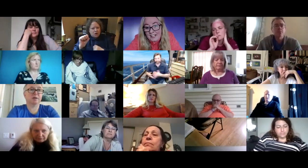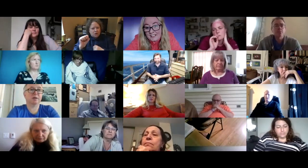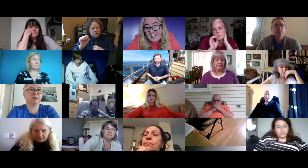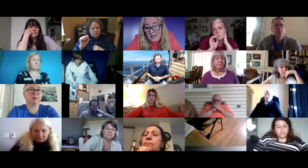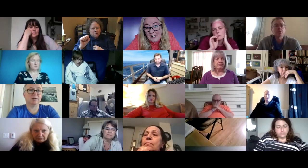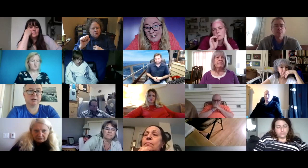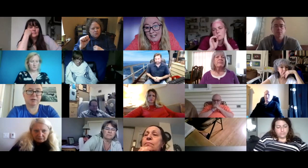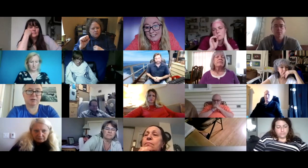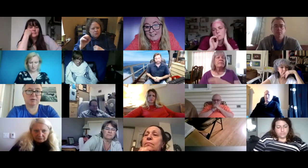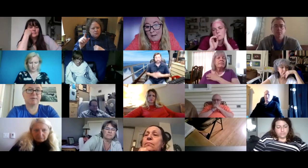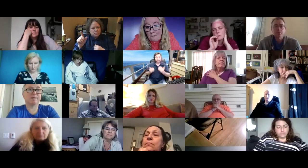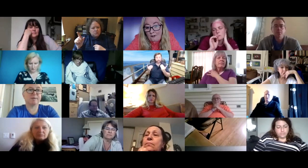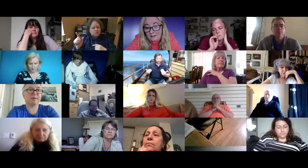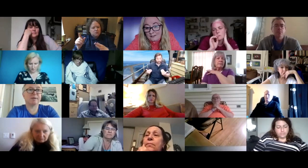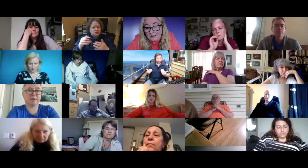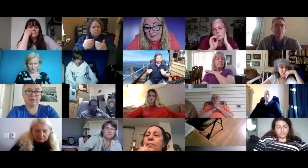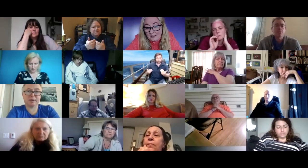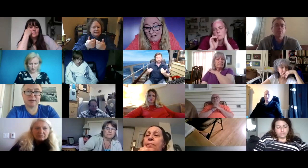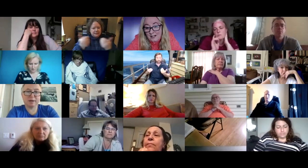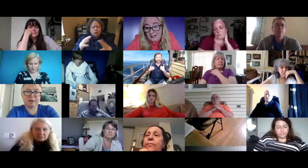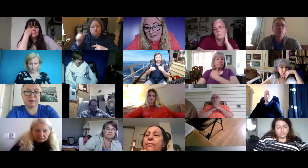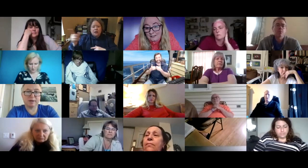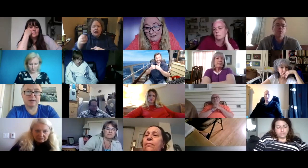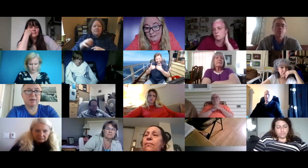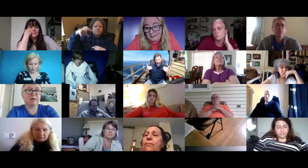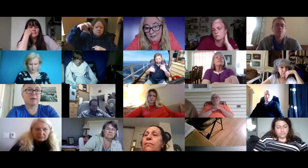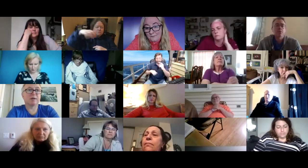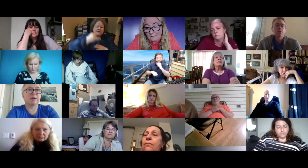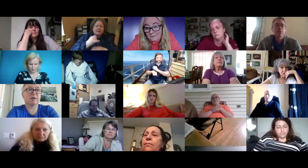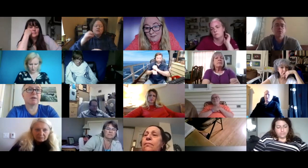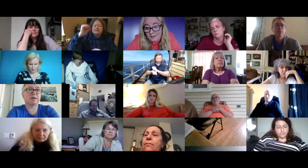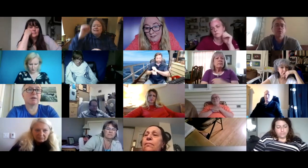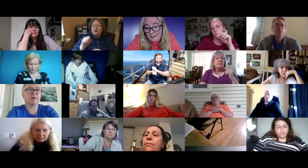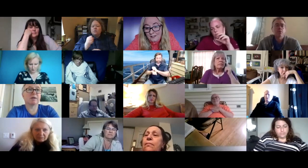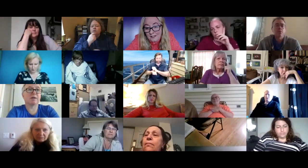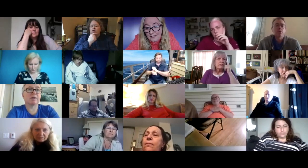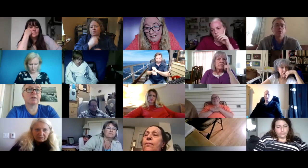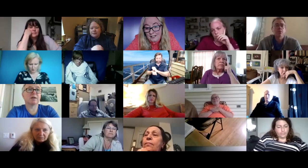There is now a separate synagogue